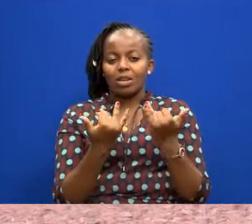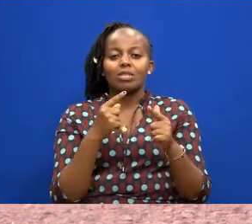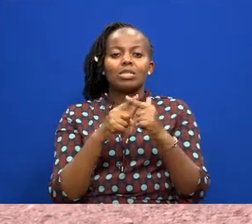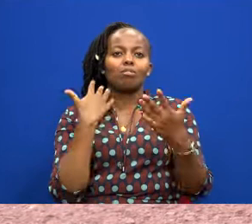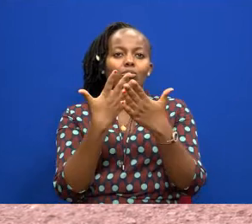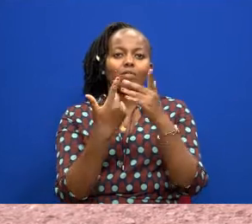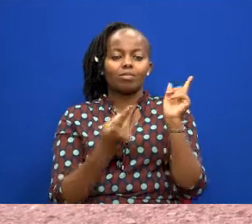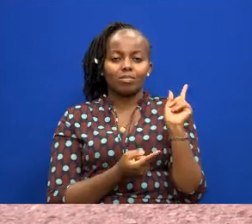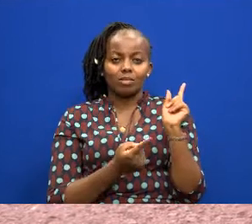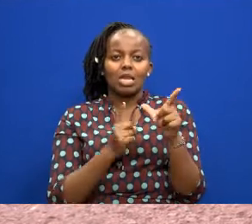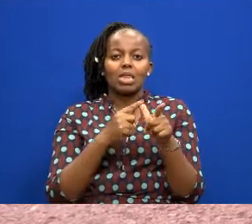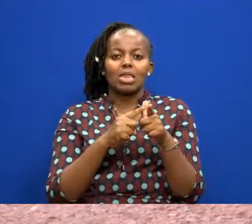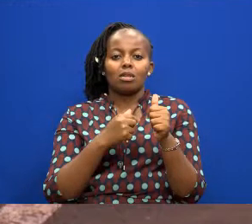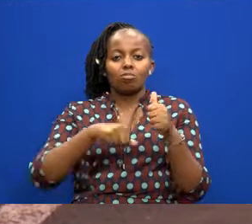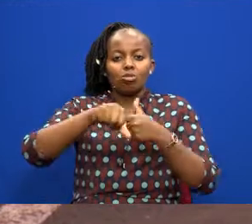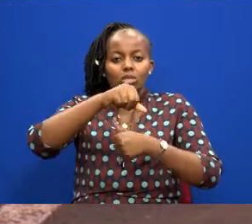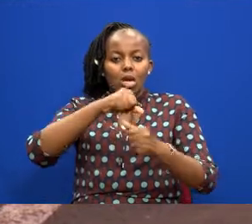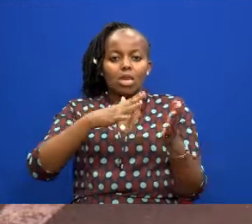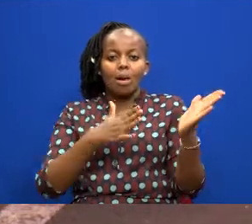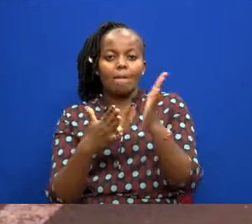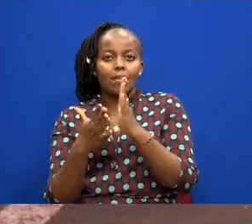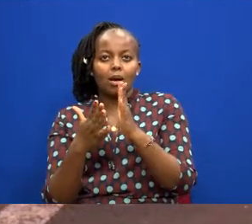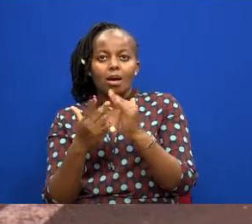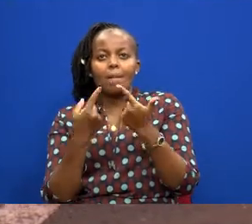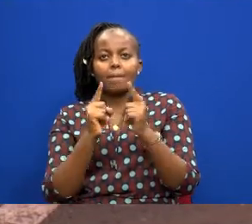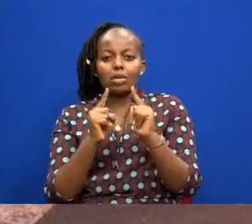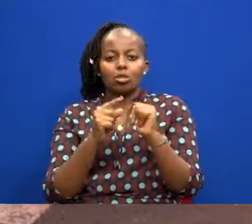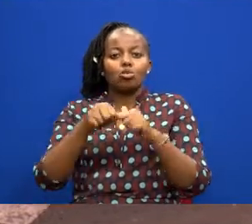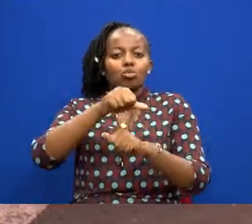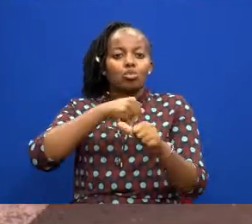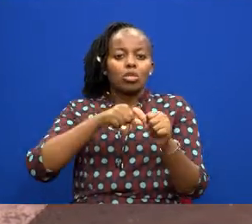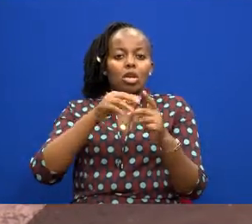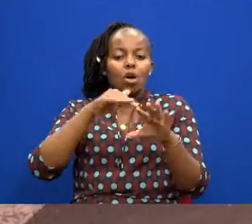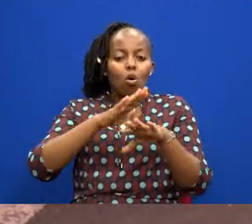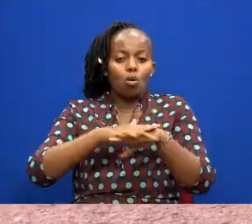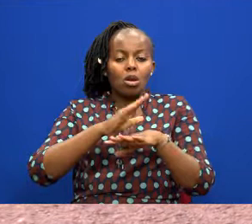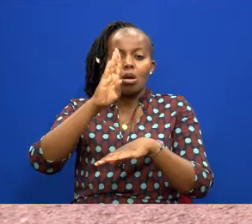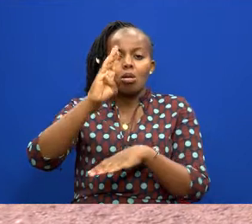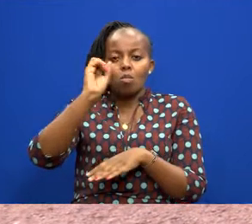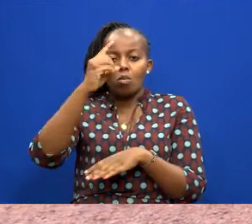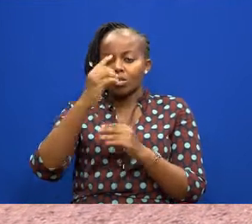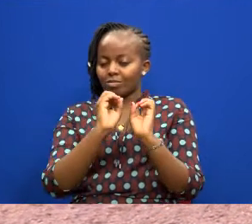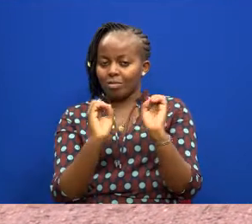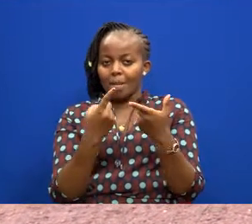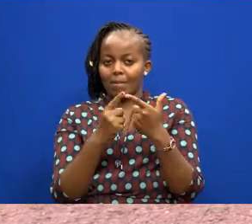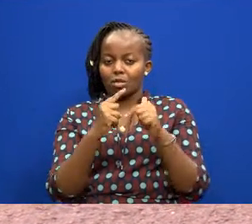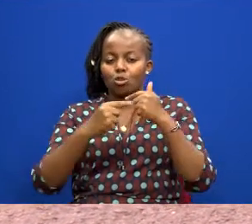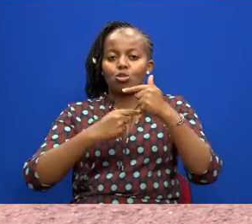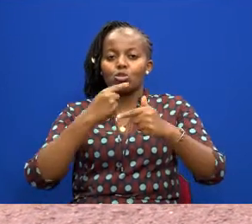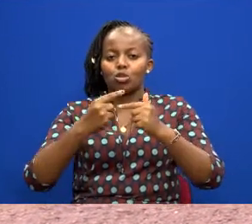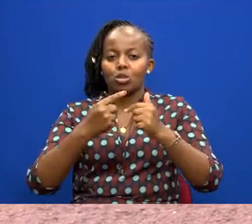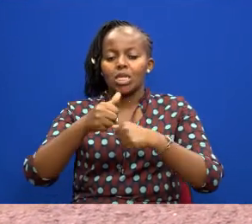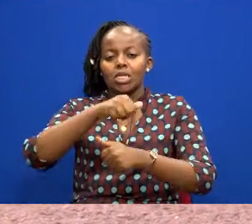I have to turn and go back. But I won't turn on the boxes. I have to proceed and turn at the